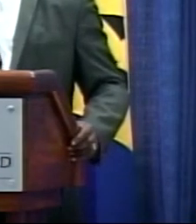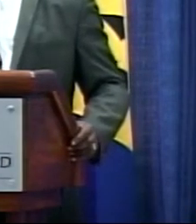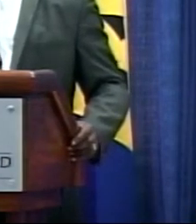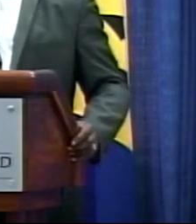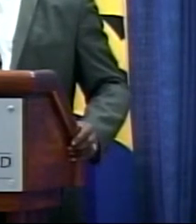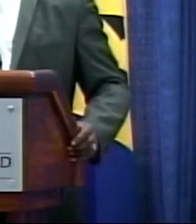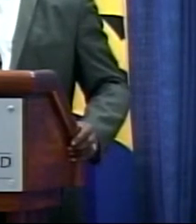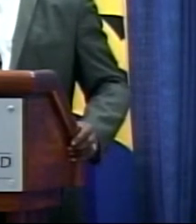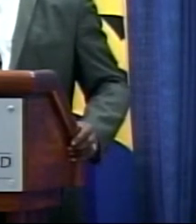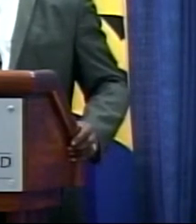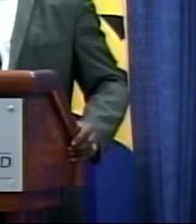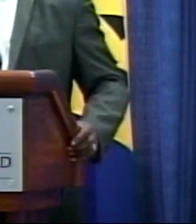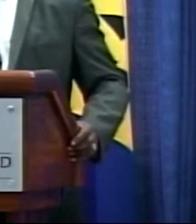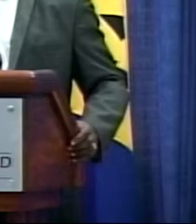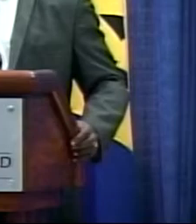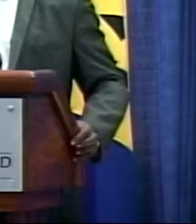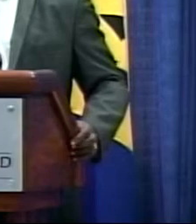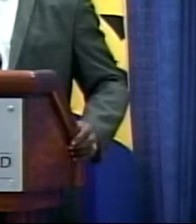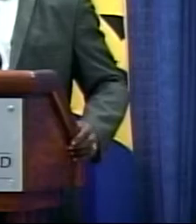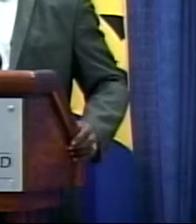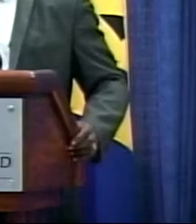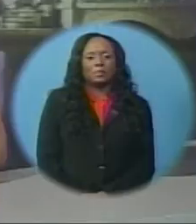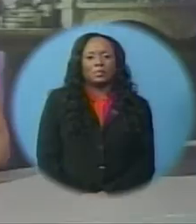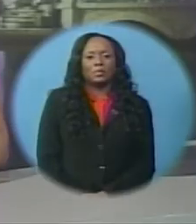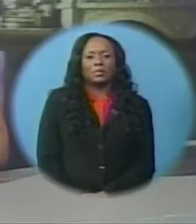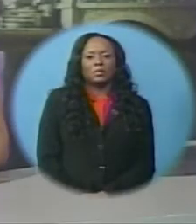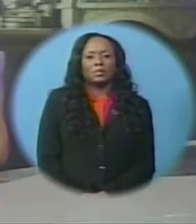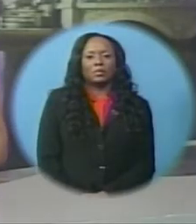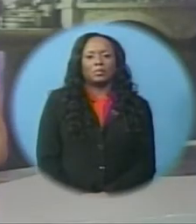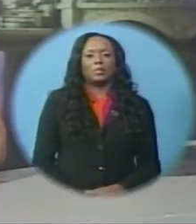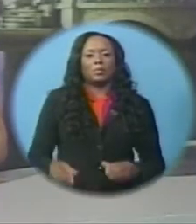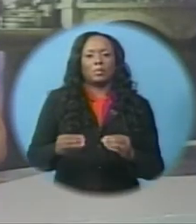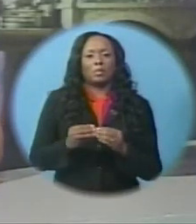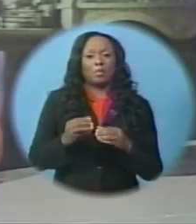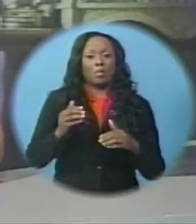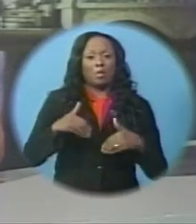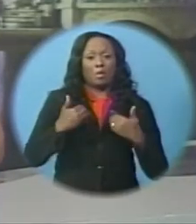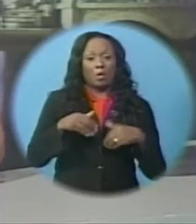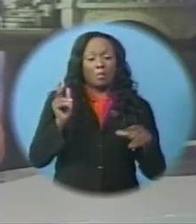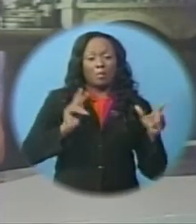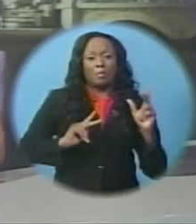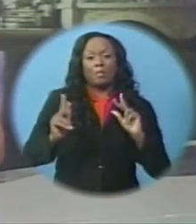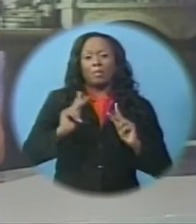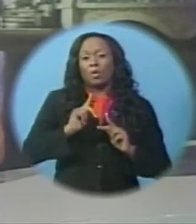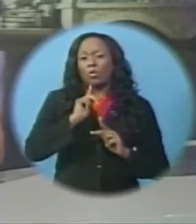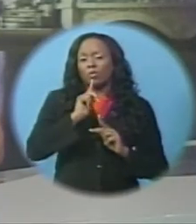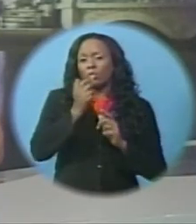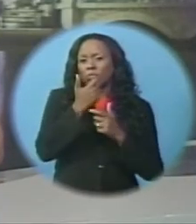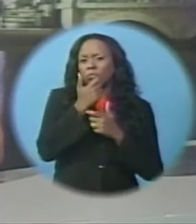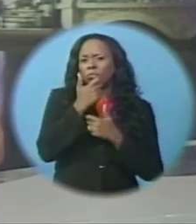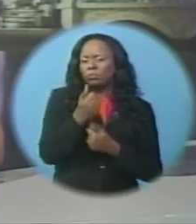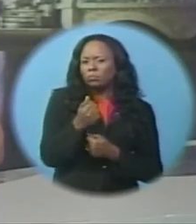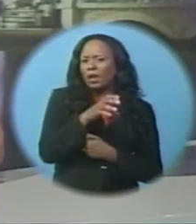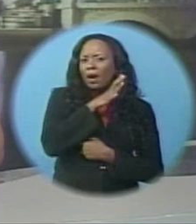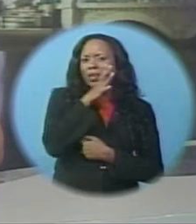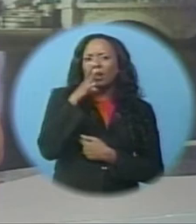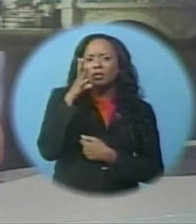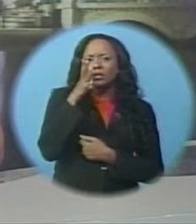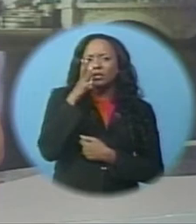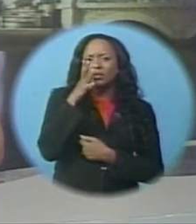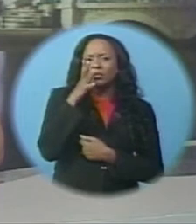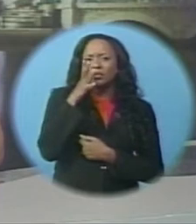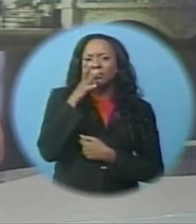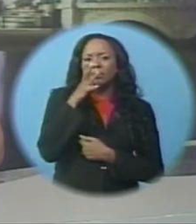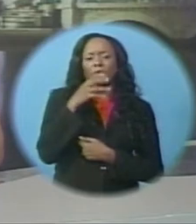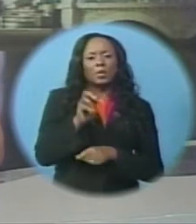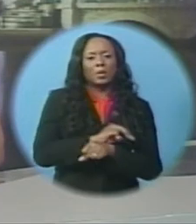wider region and certainly the world as your oyster. More and more young people are expressing an interest in agriculture, and that's